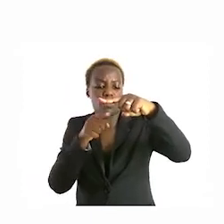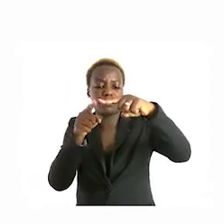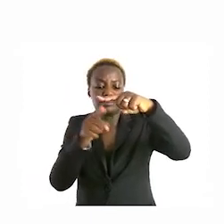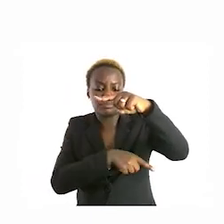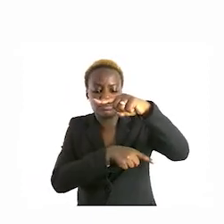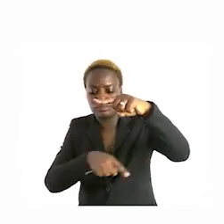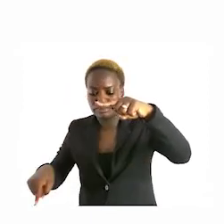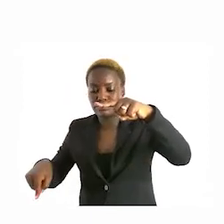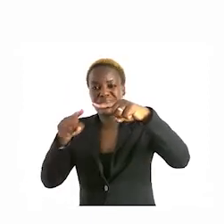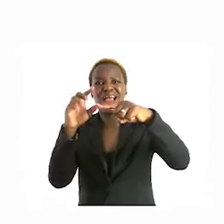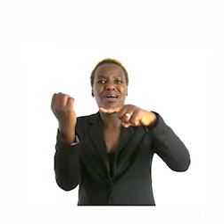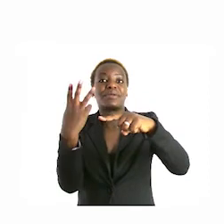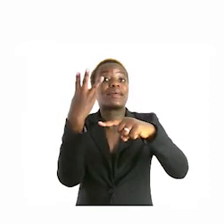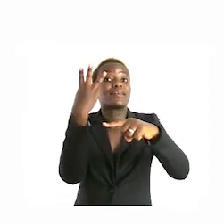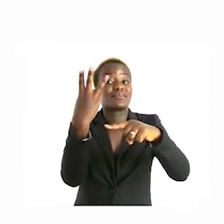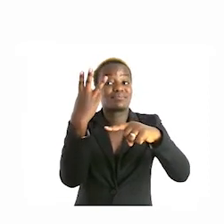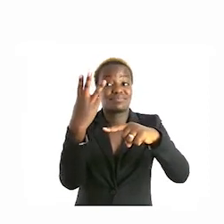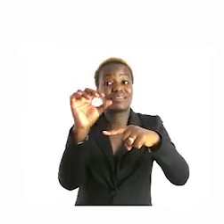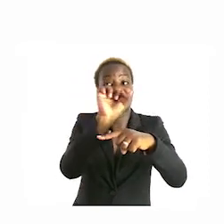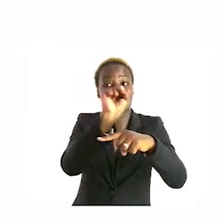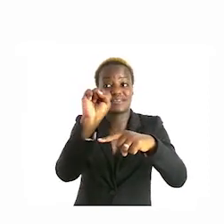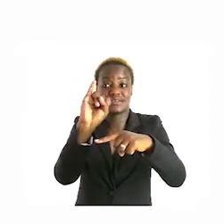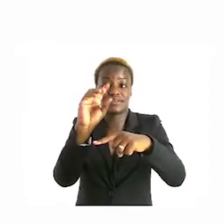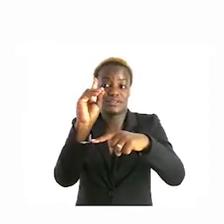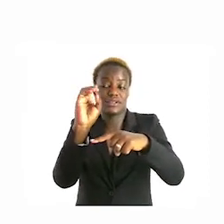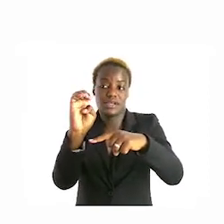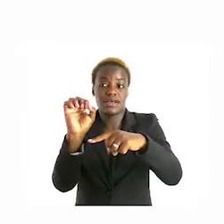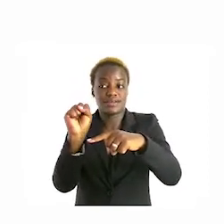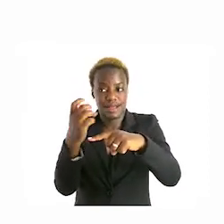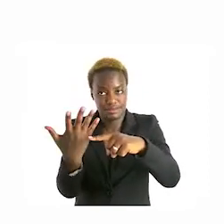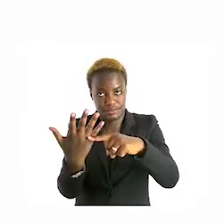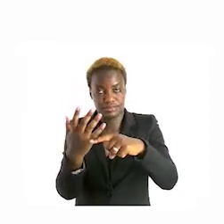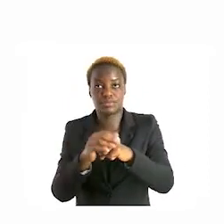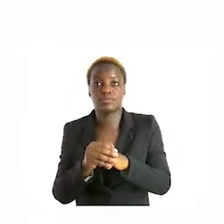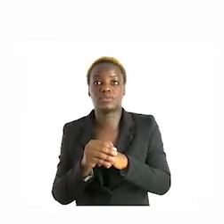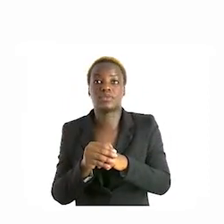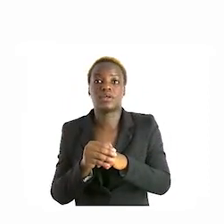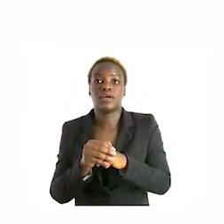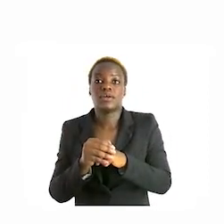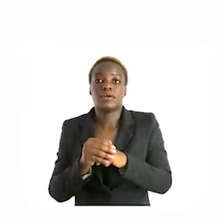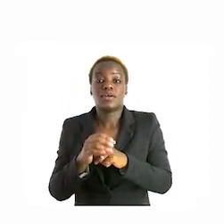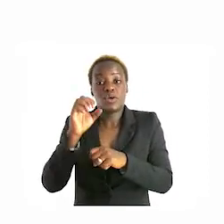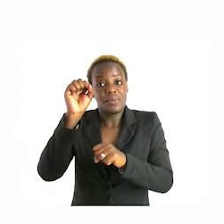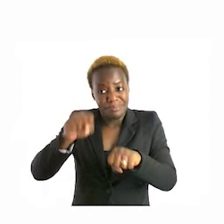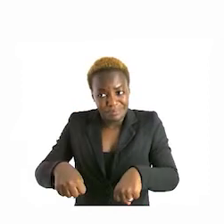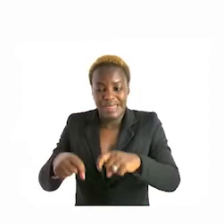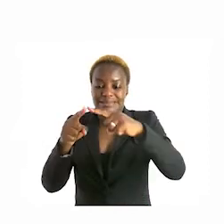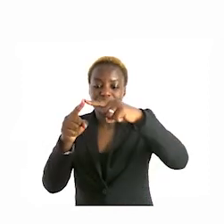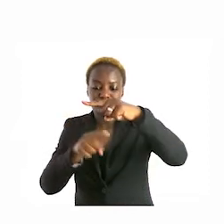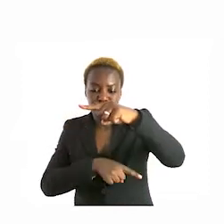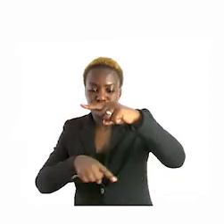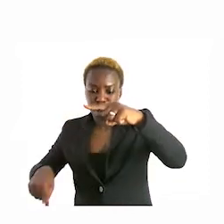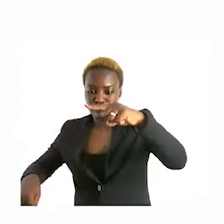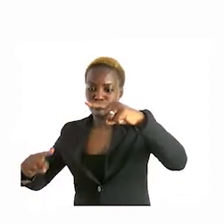corners as well as the 3 sides. So like I've explained to you on the previous page, you have to count the corners of a circle